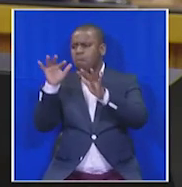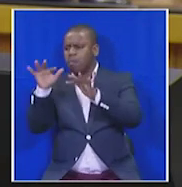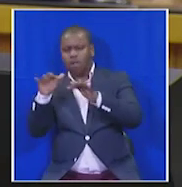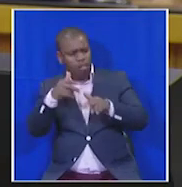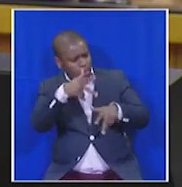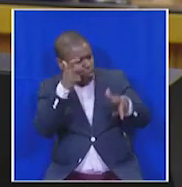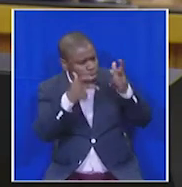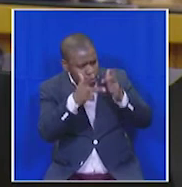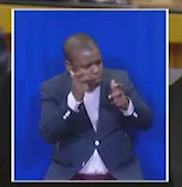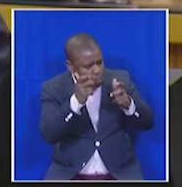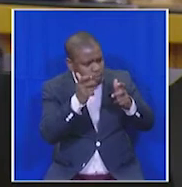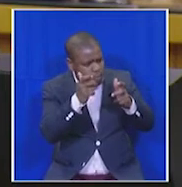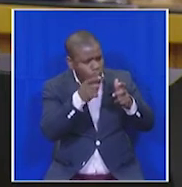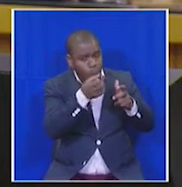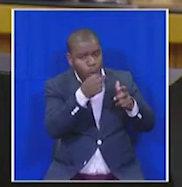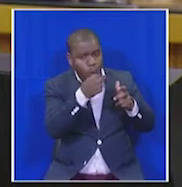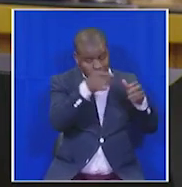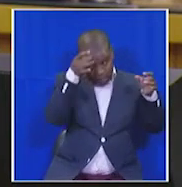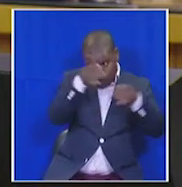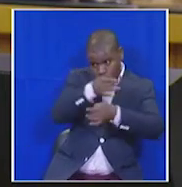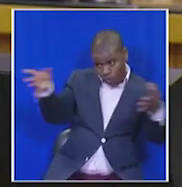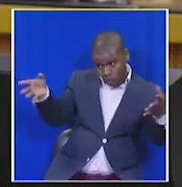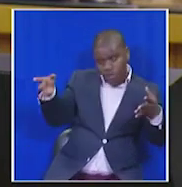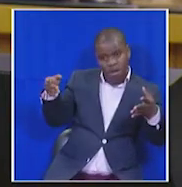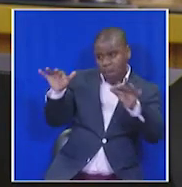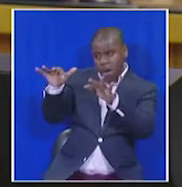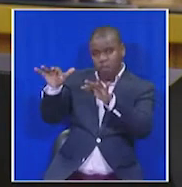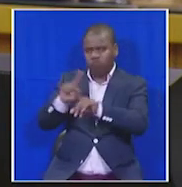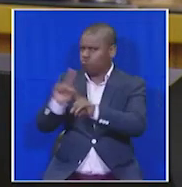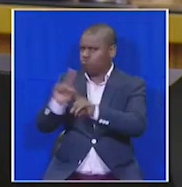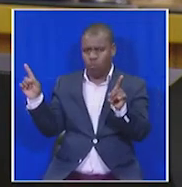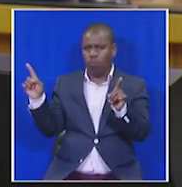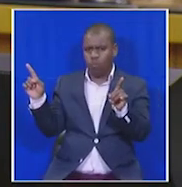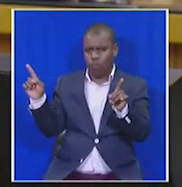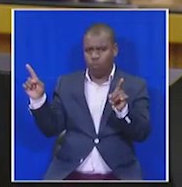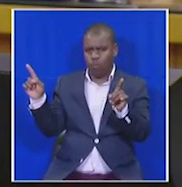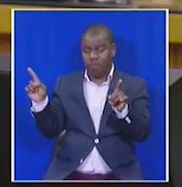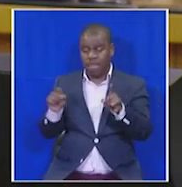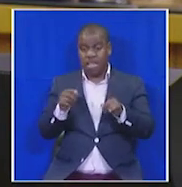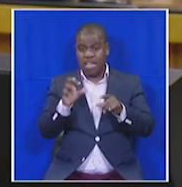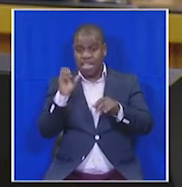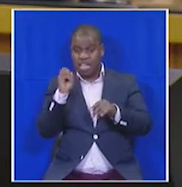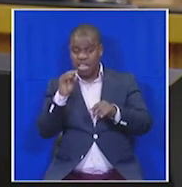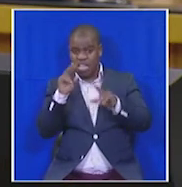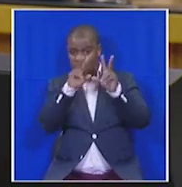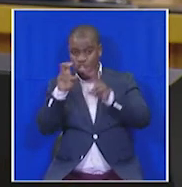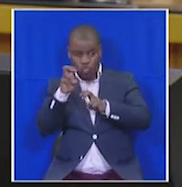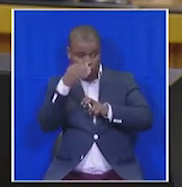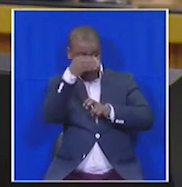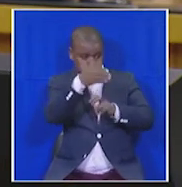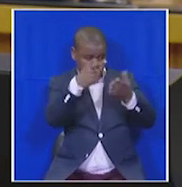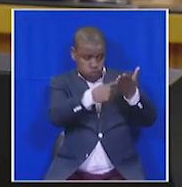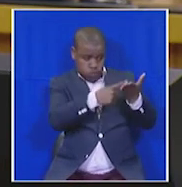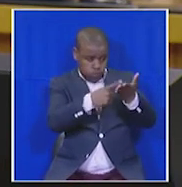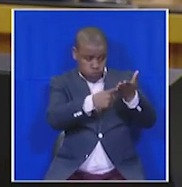The issue of the judicial inquiry will be decided by the President, and